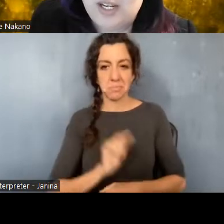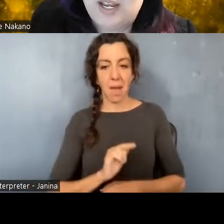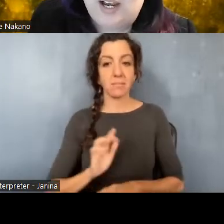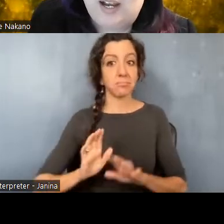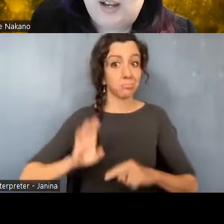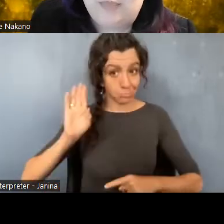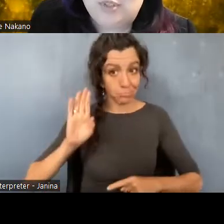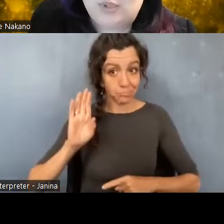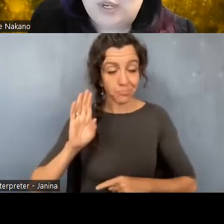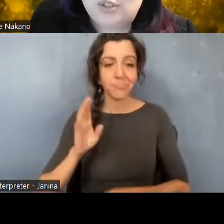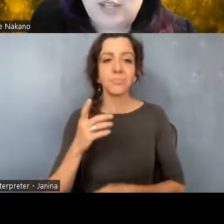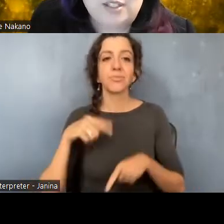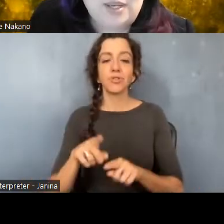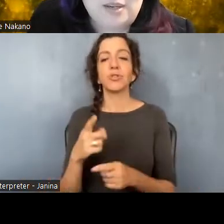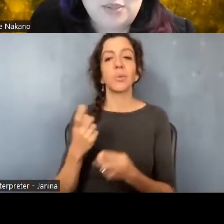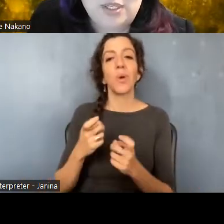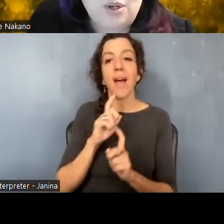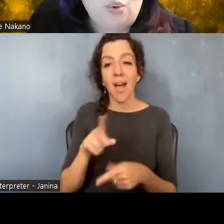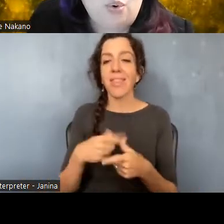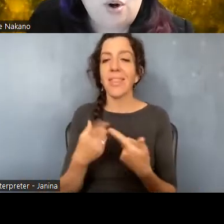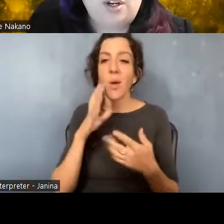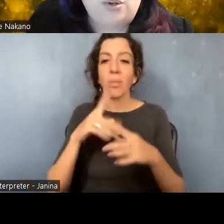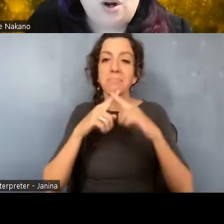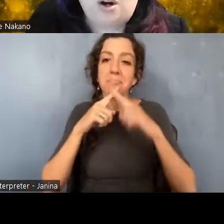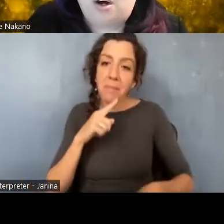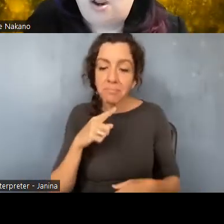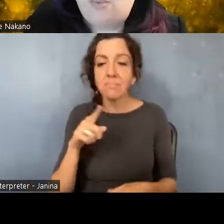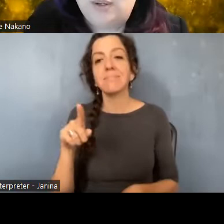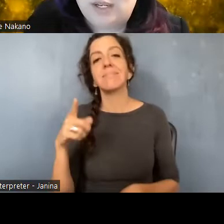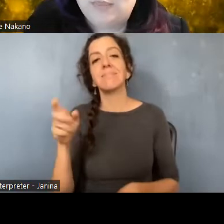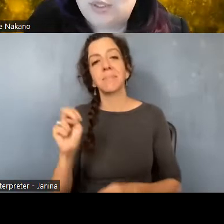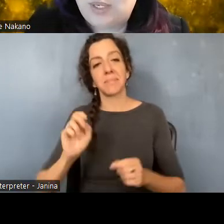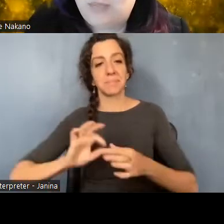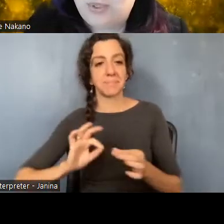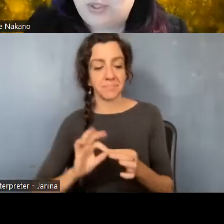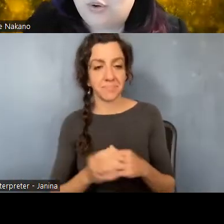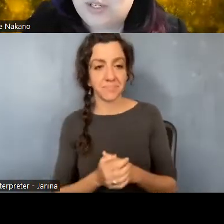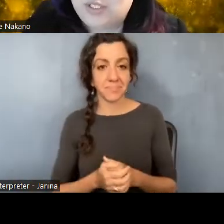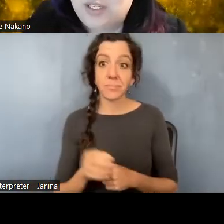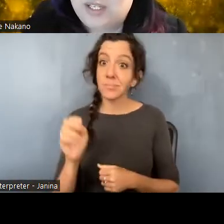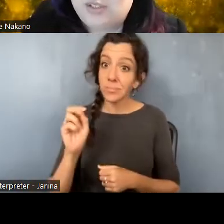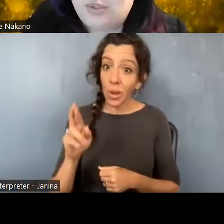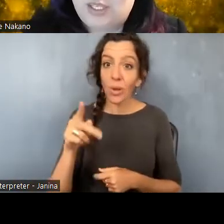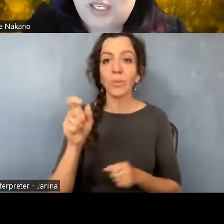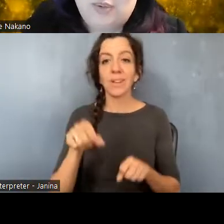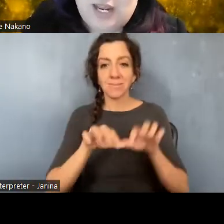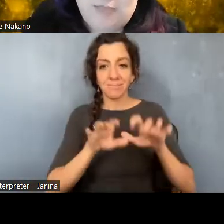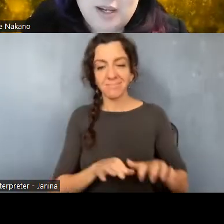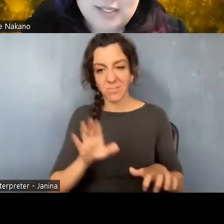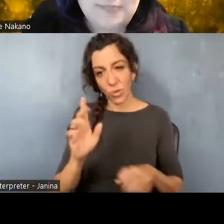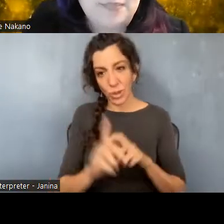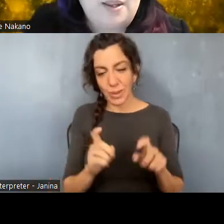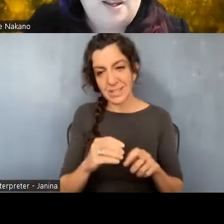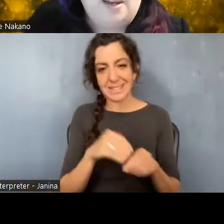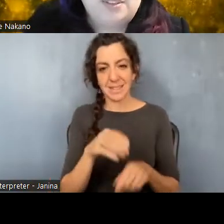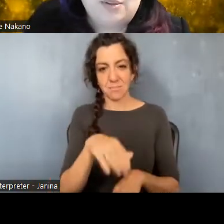portion to request your line to be unmuted, or you are welcome to input your question into the Q&A